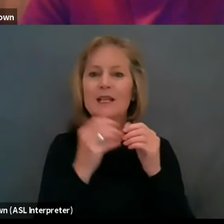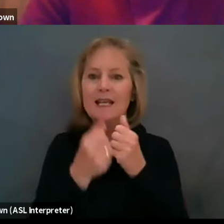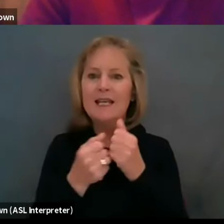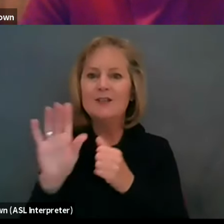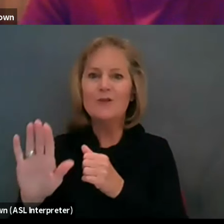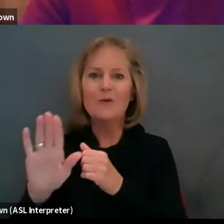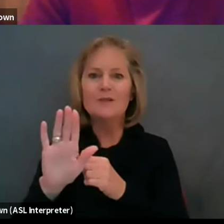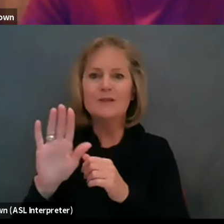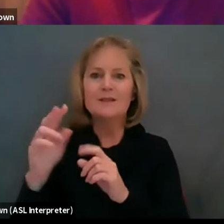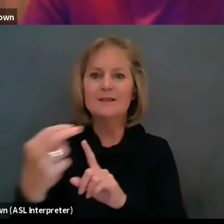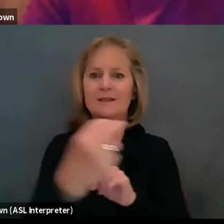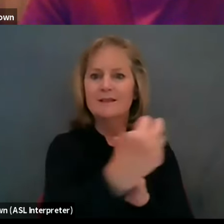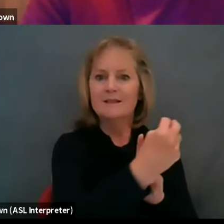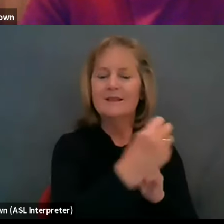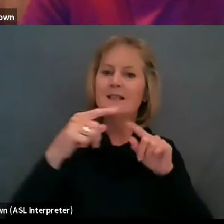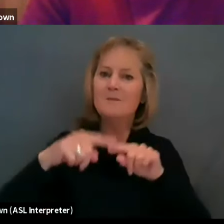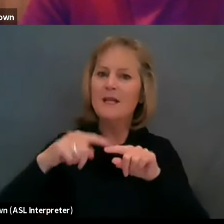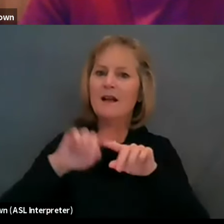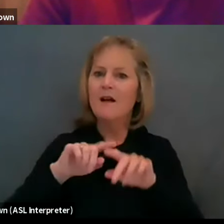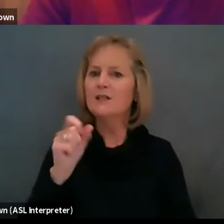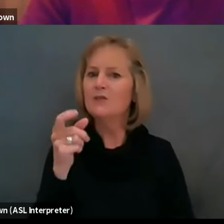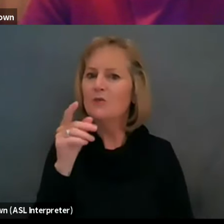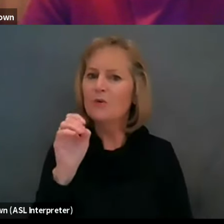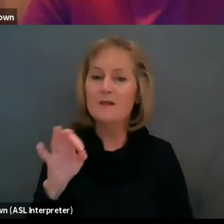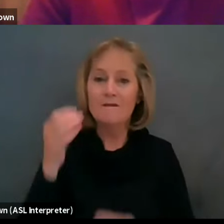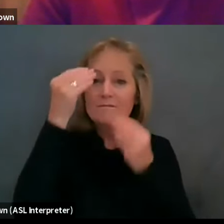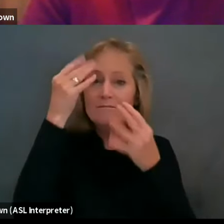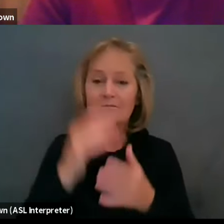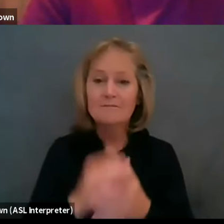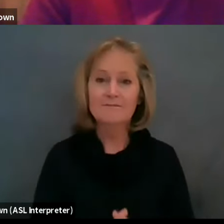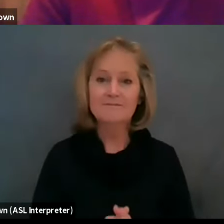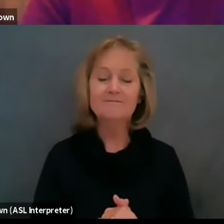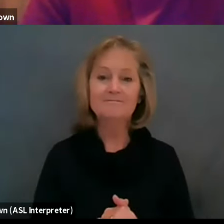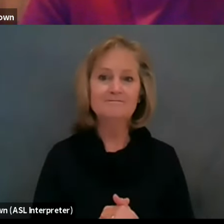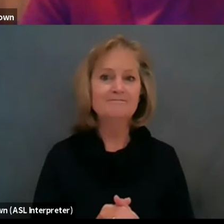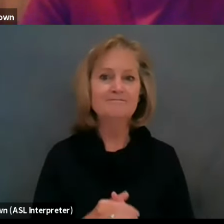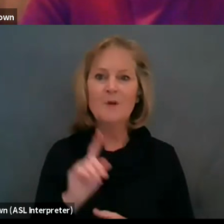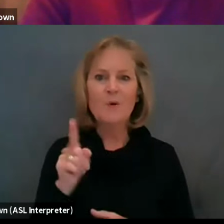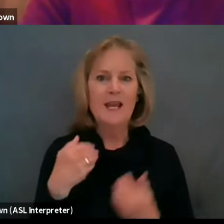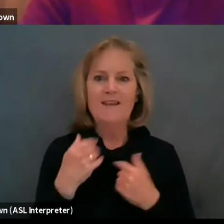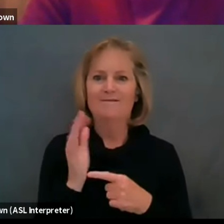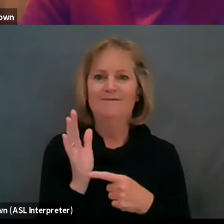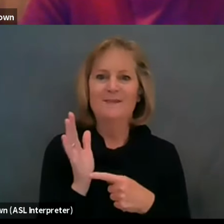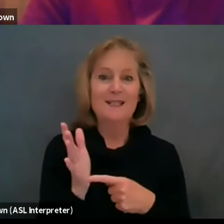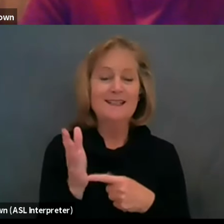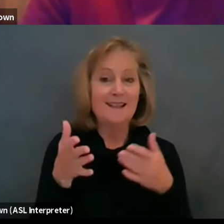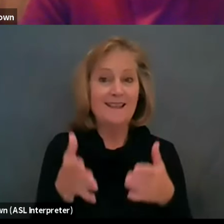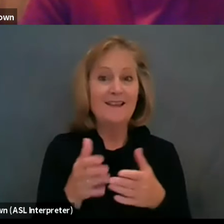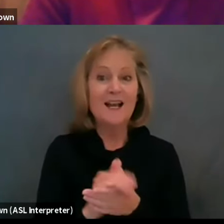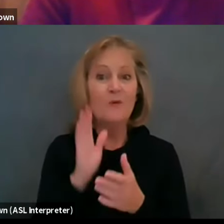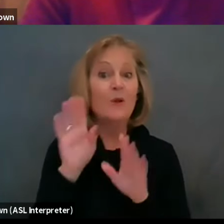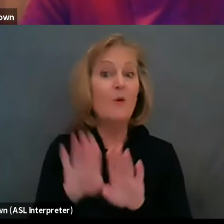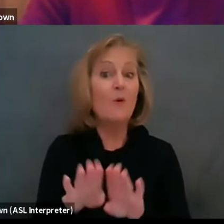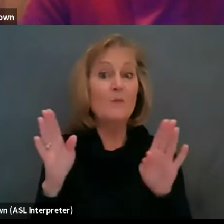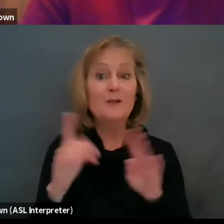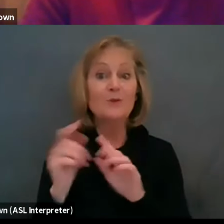those, you know, depending on the source of the information. So we only have about 5 minutes left. So I'm going to open this